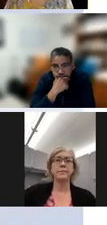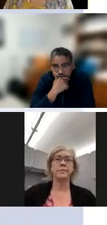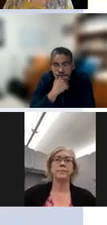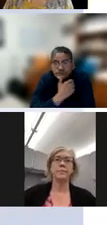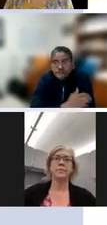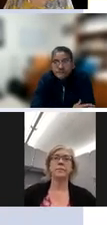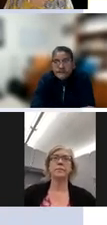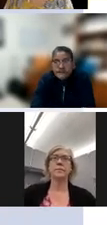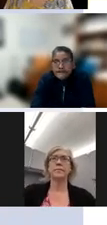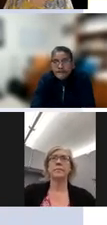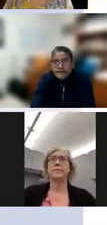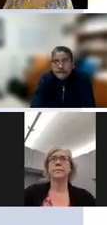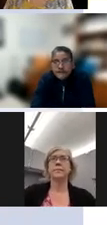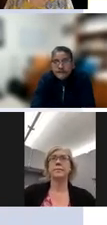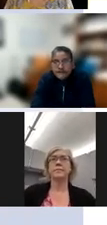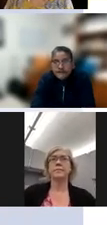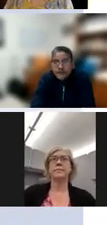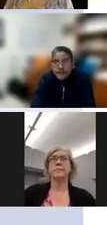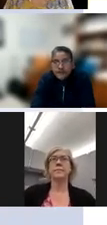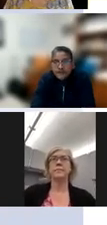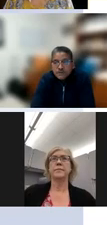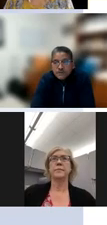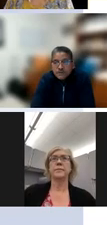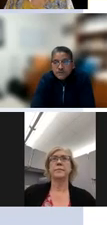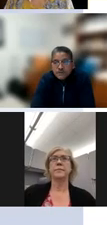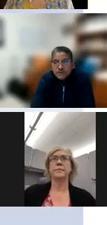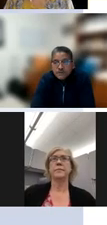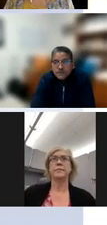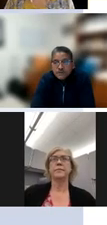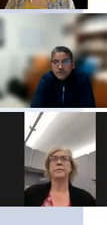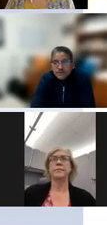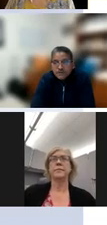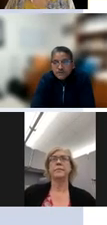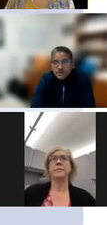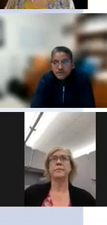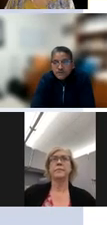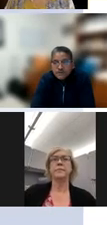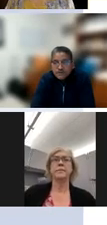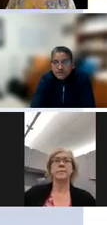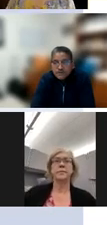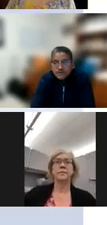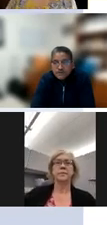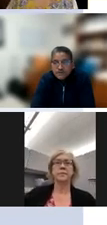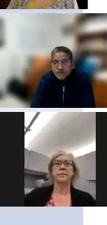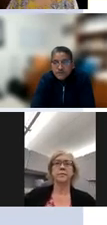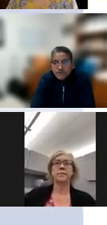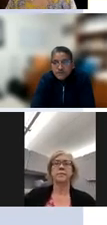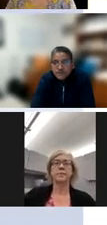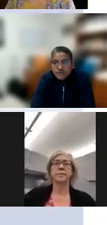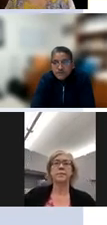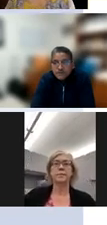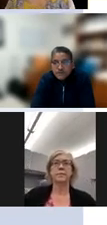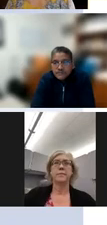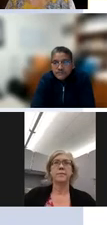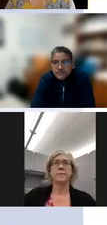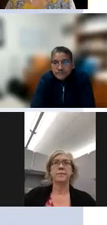to say that we are very, very excited today to offer this session with SETA, and you're gonna hear